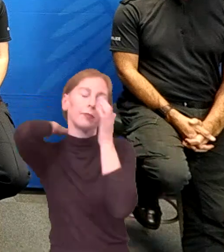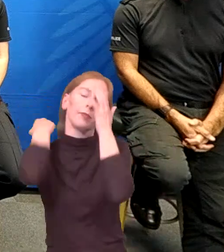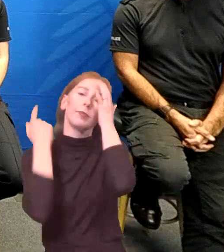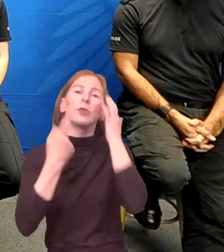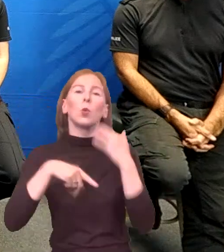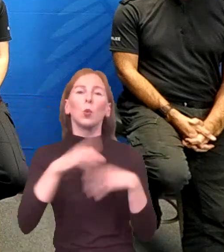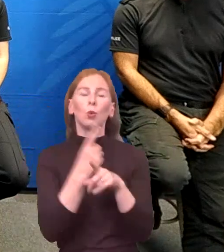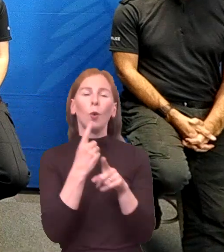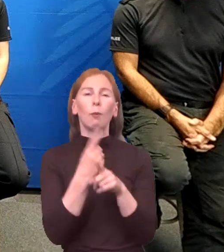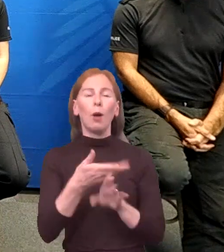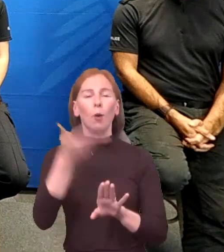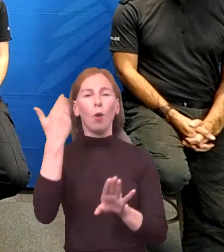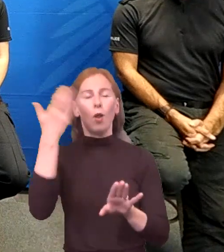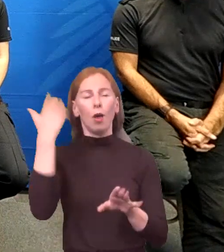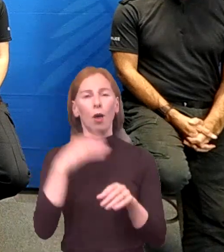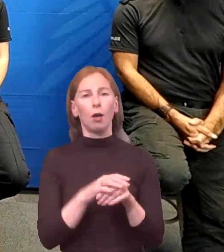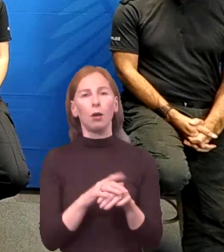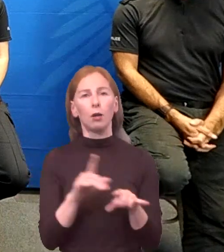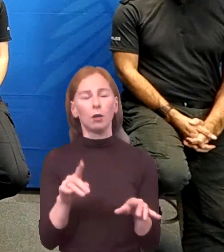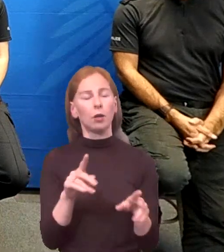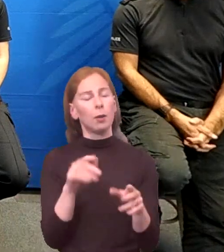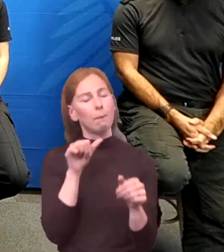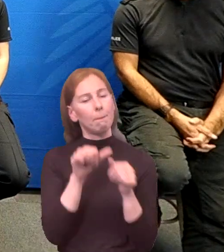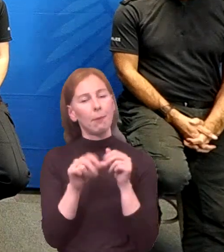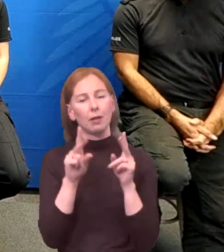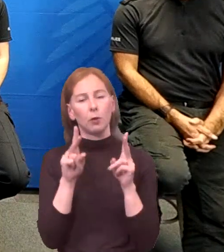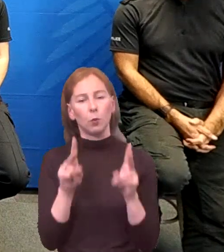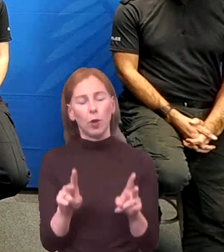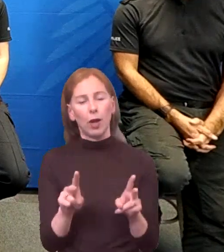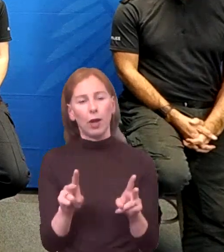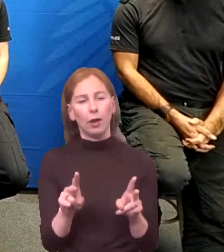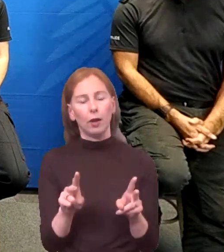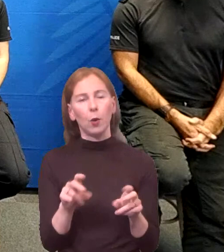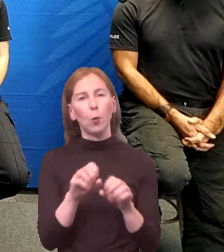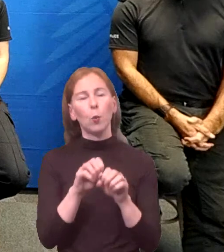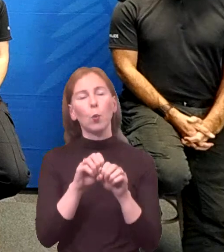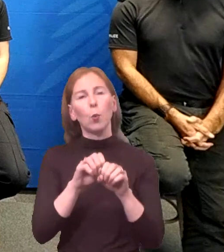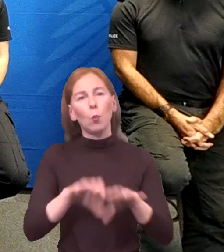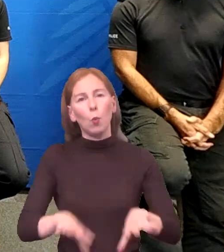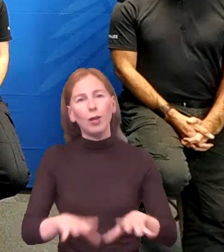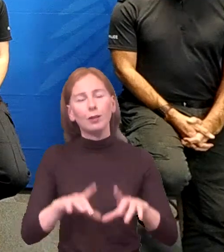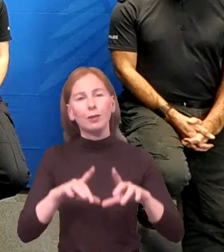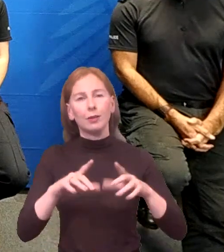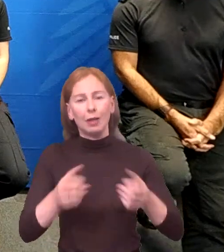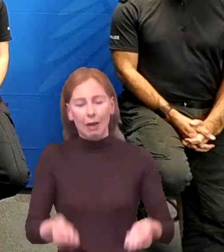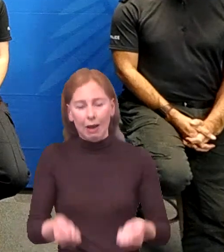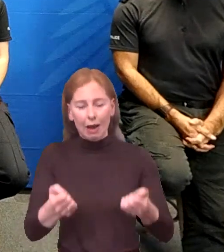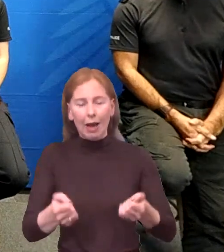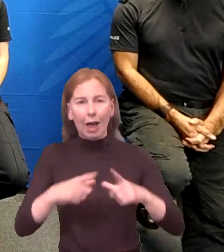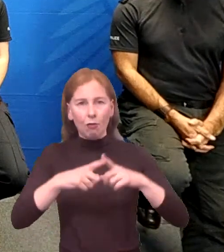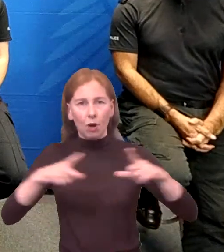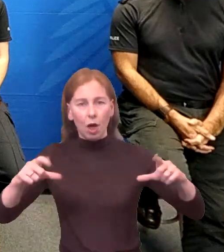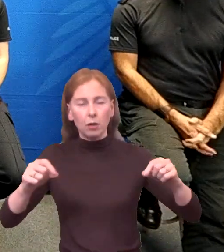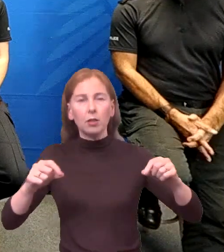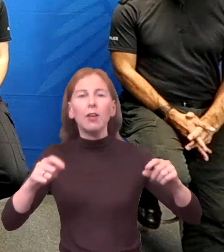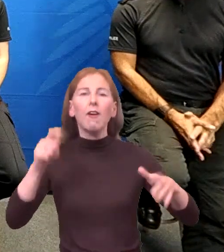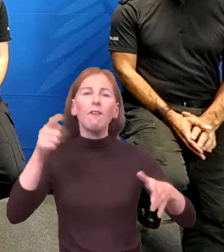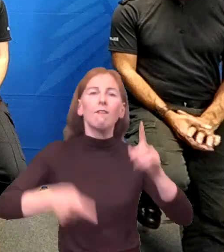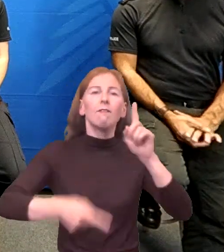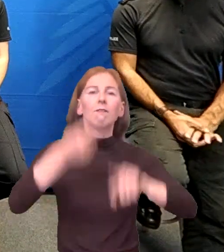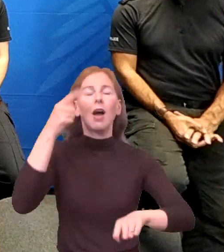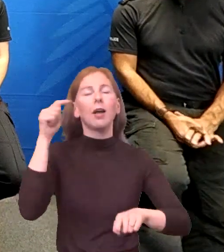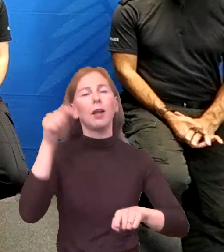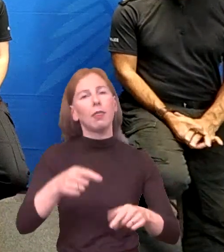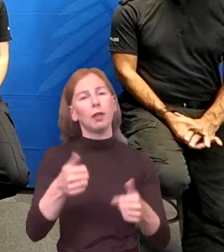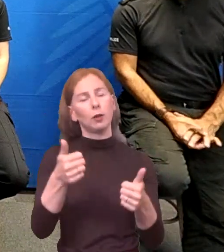deterrent is the waste carrier licence fines, and so we try to join multi-agency